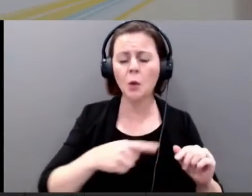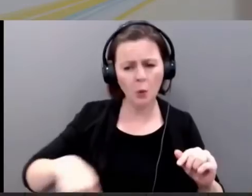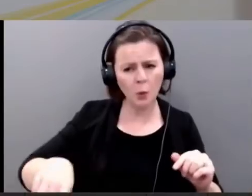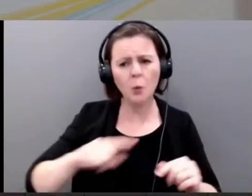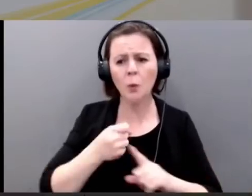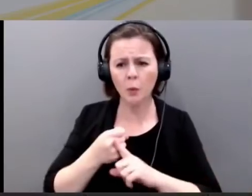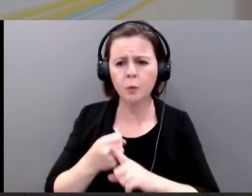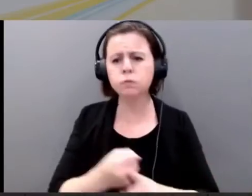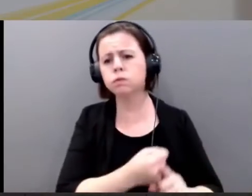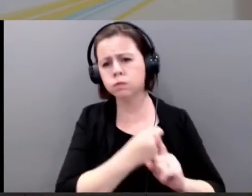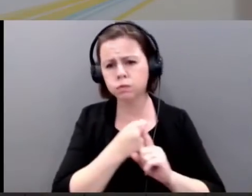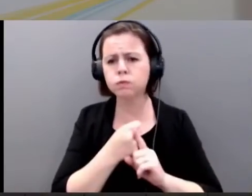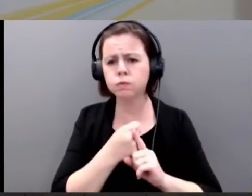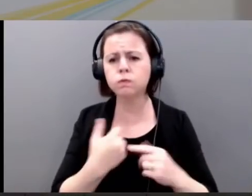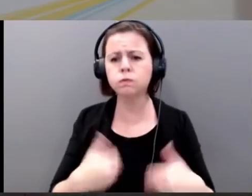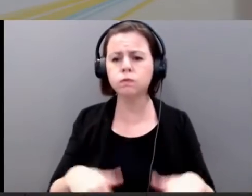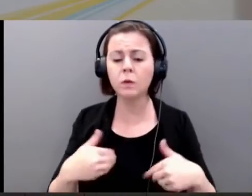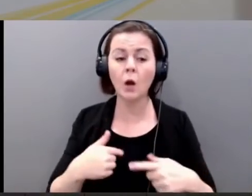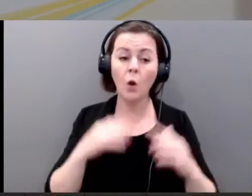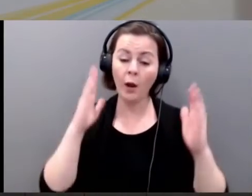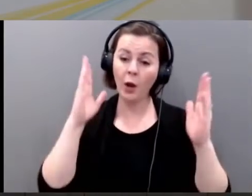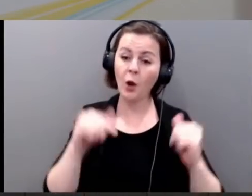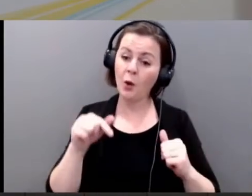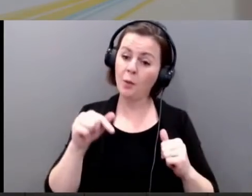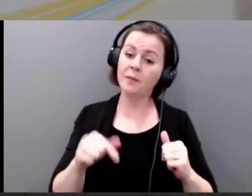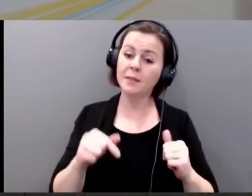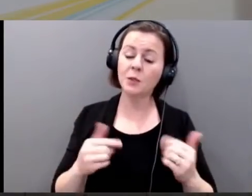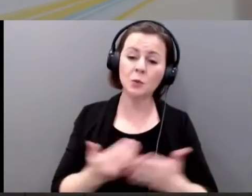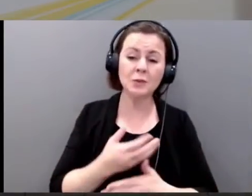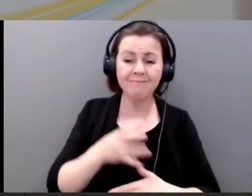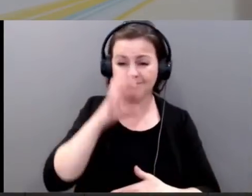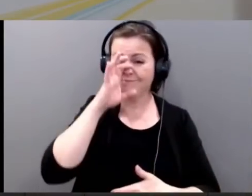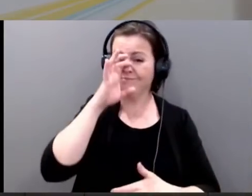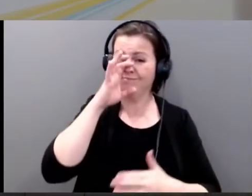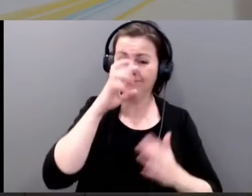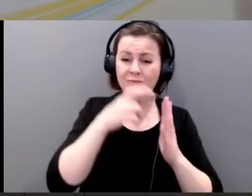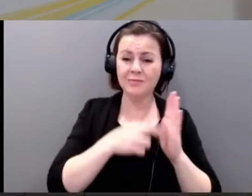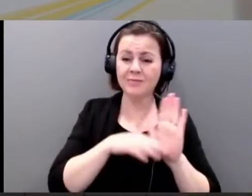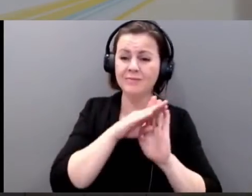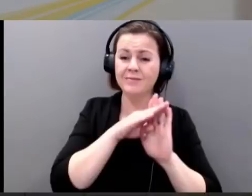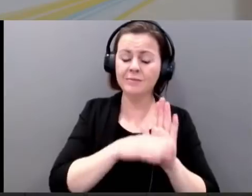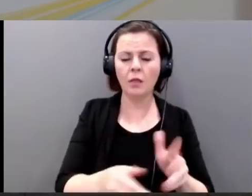Our hope is that this circuit breaker measures will be time limited,